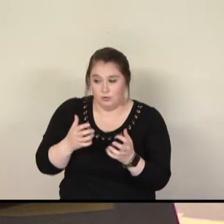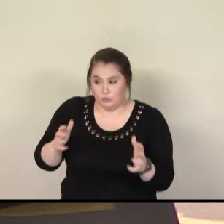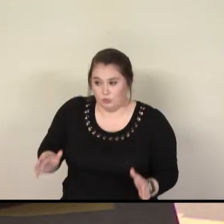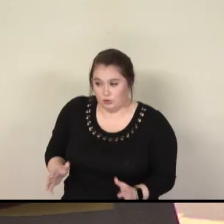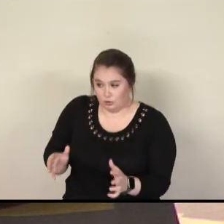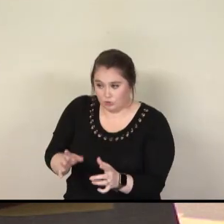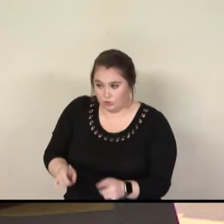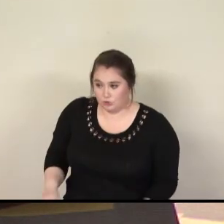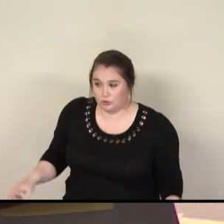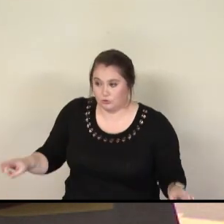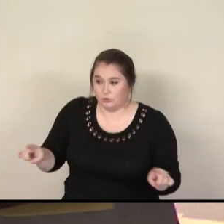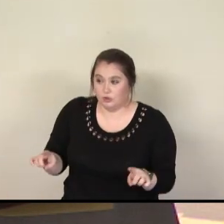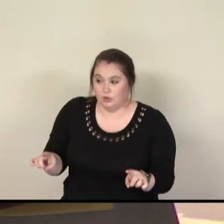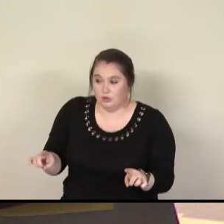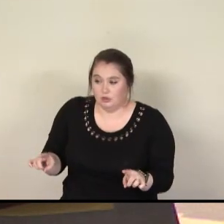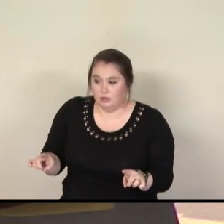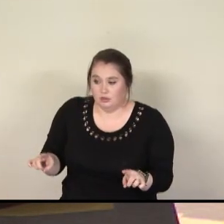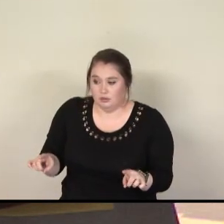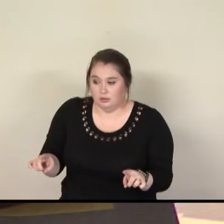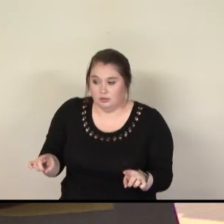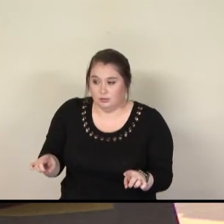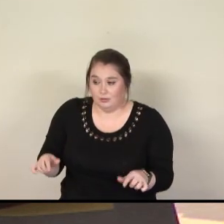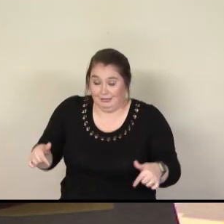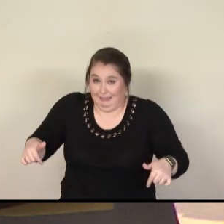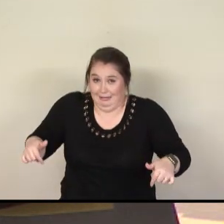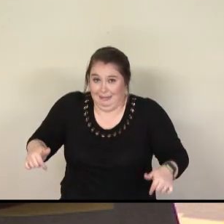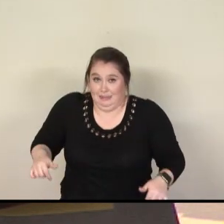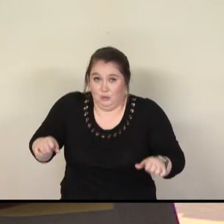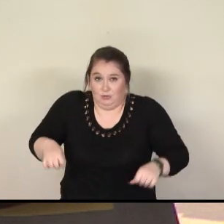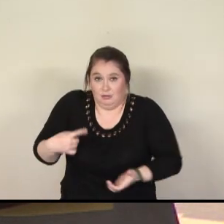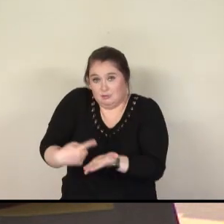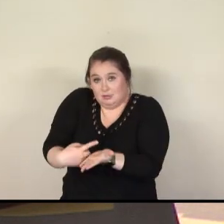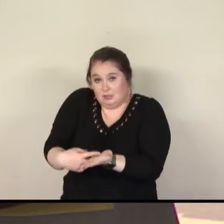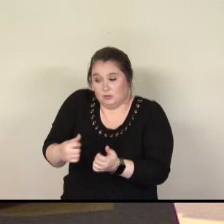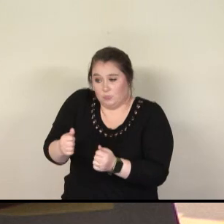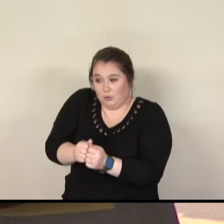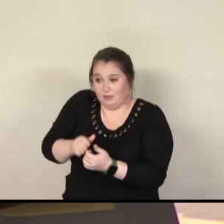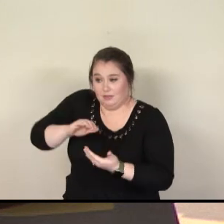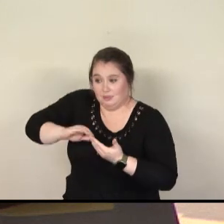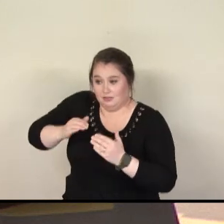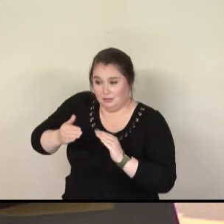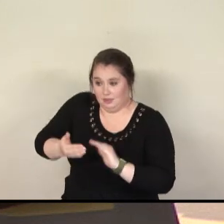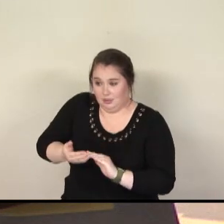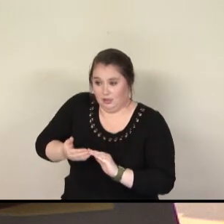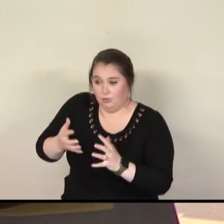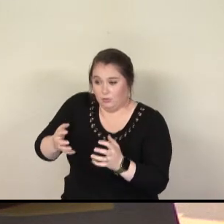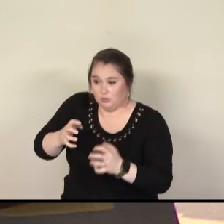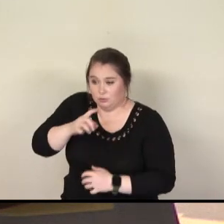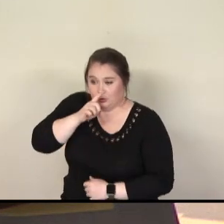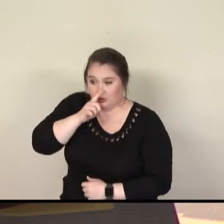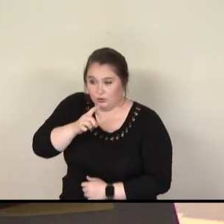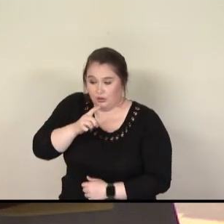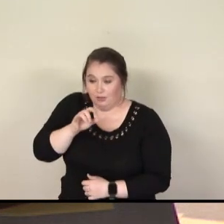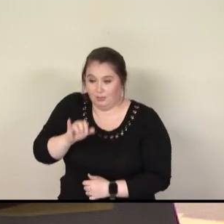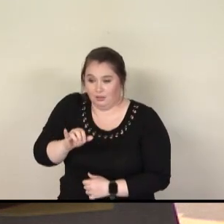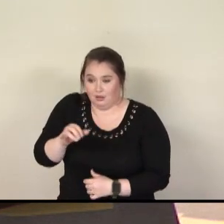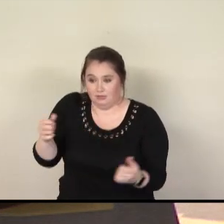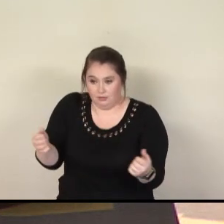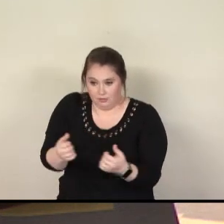encourage you to discuss this with the city and make sure that all